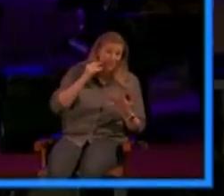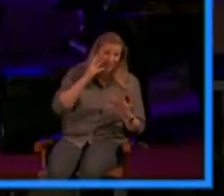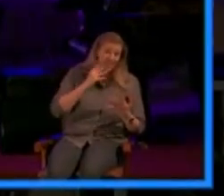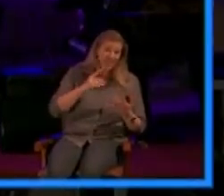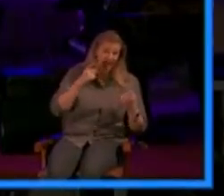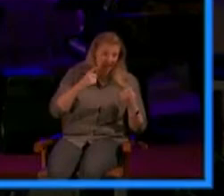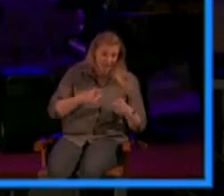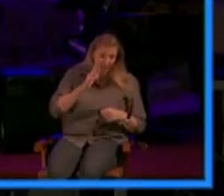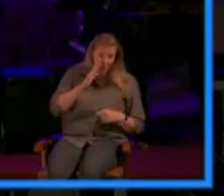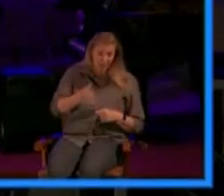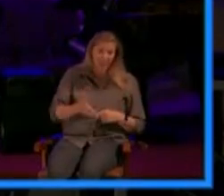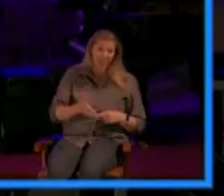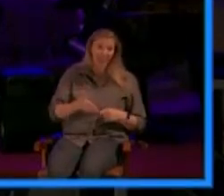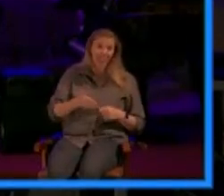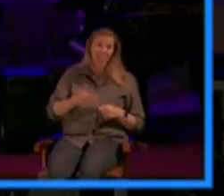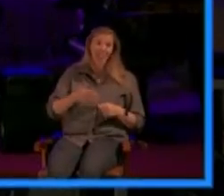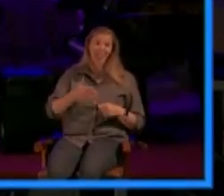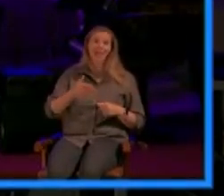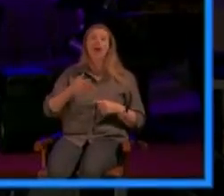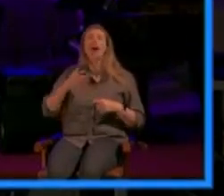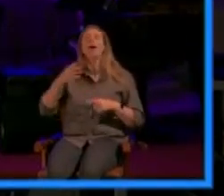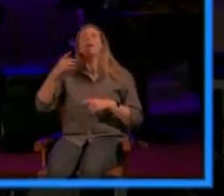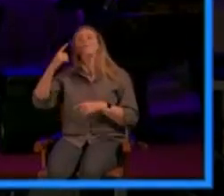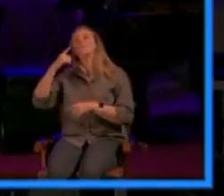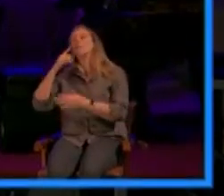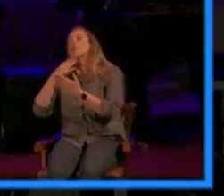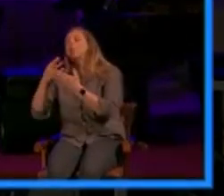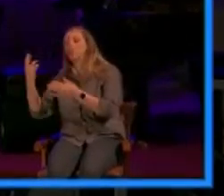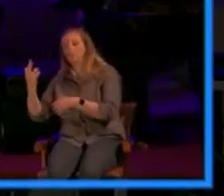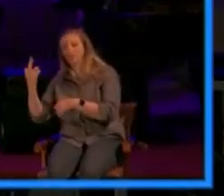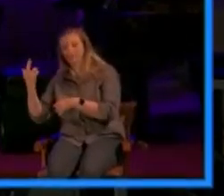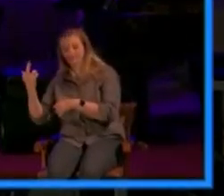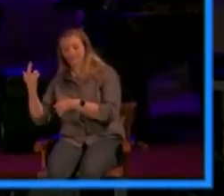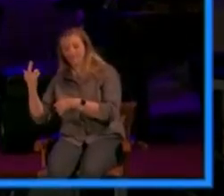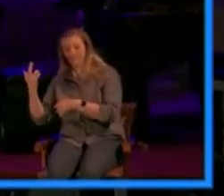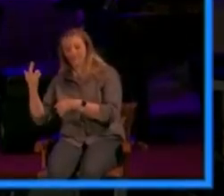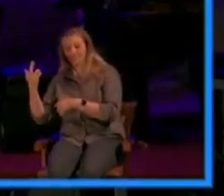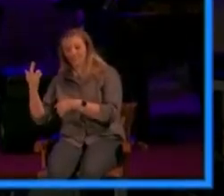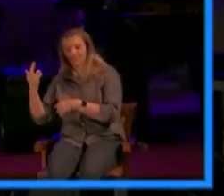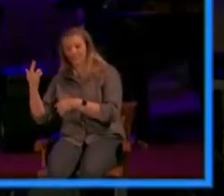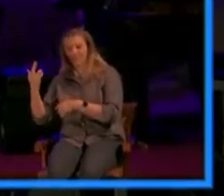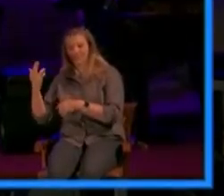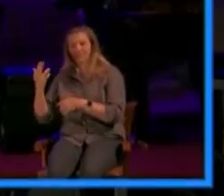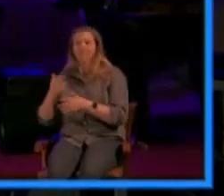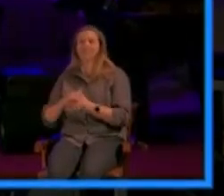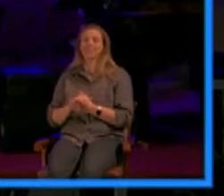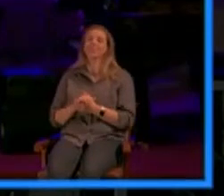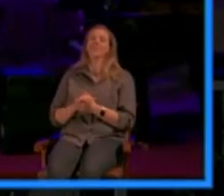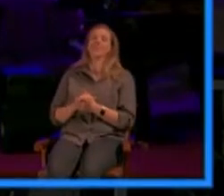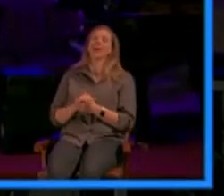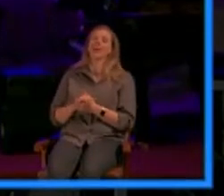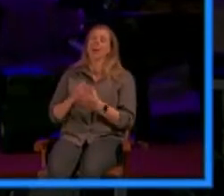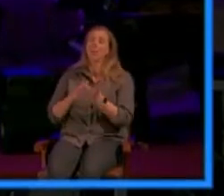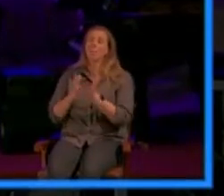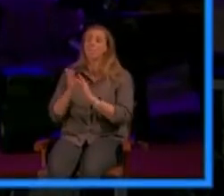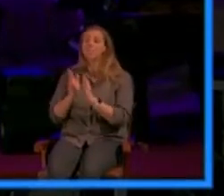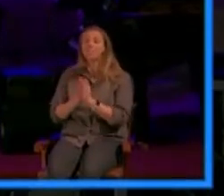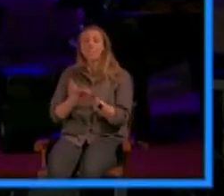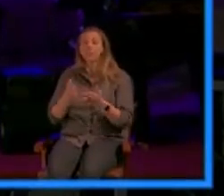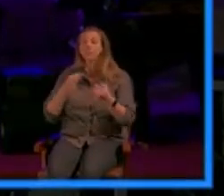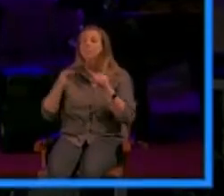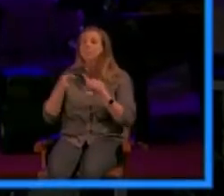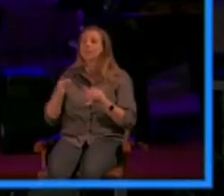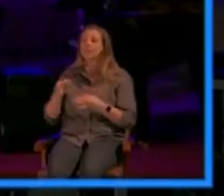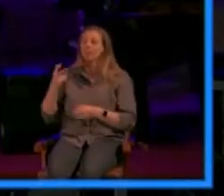And so I just want to suggest three, particularly based on scriptural affirmations, three things that